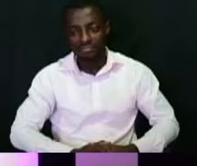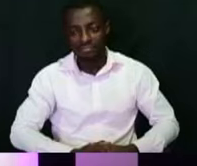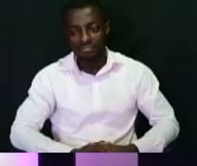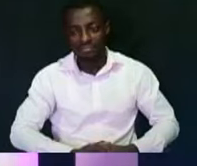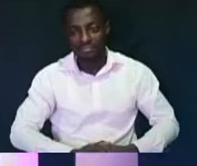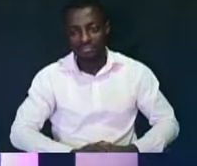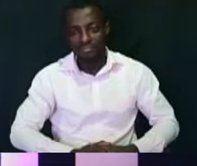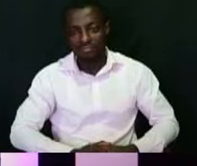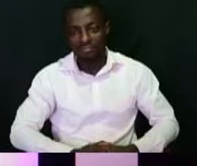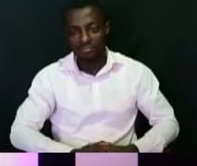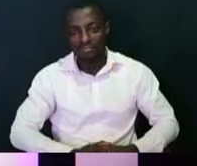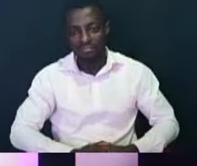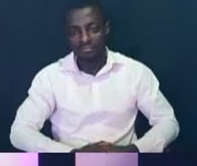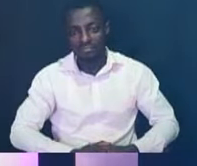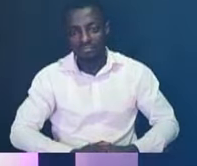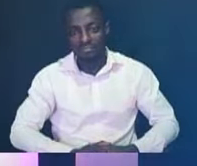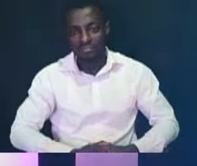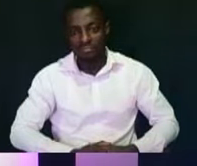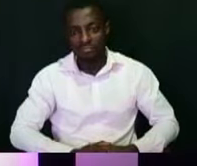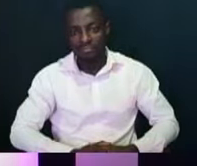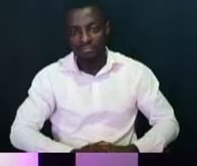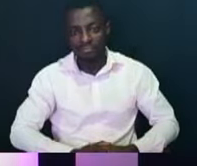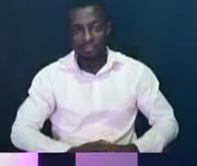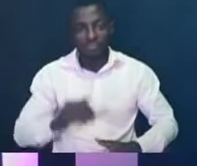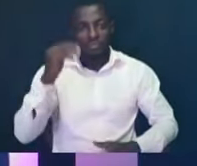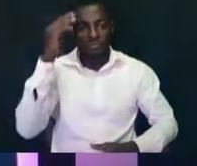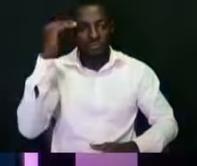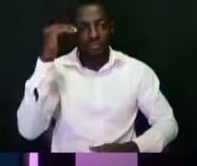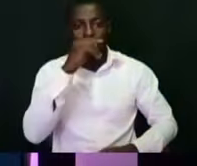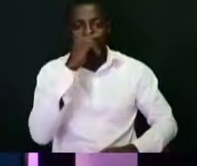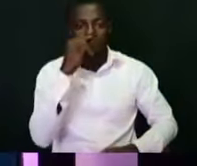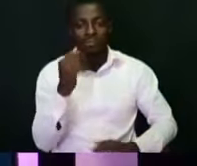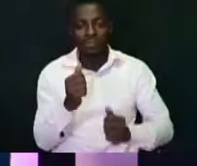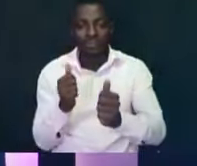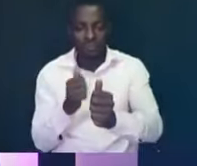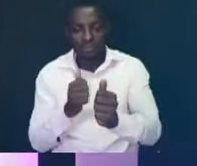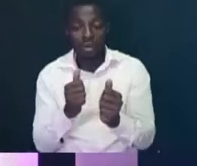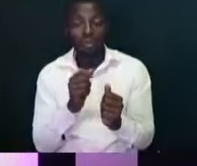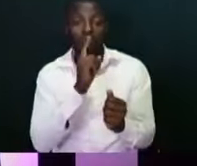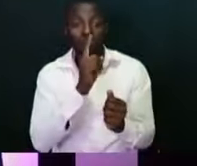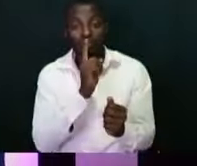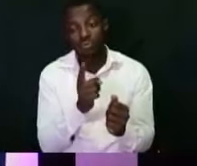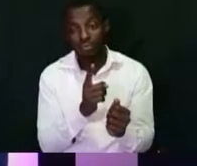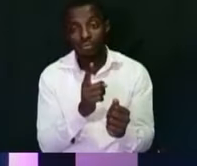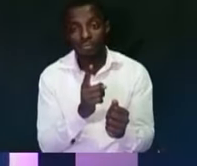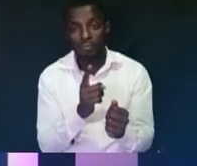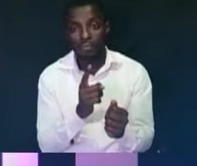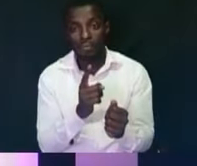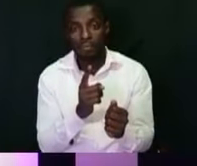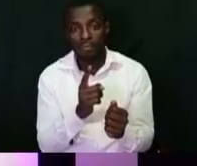about they followed him because he had amazed them for a long time with